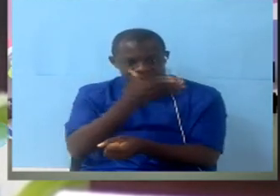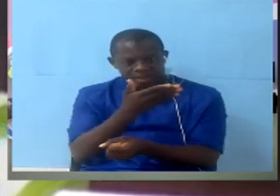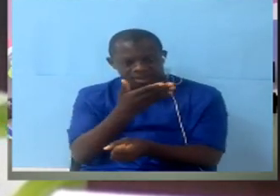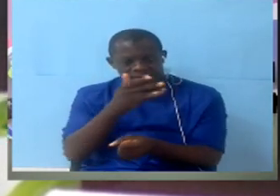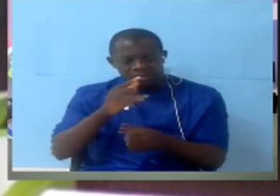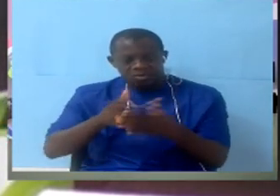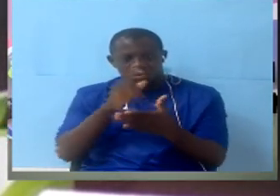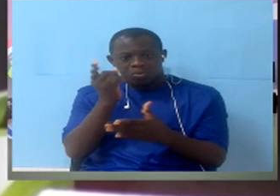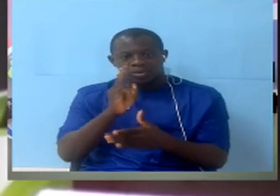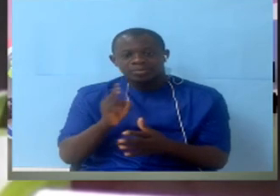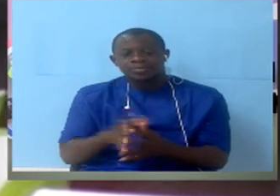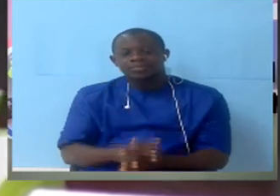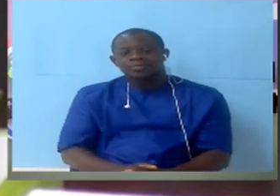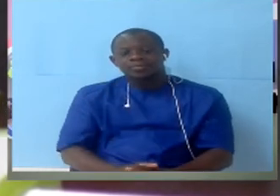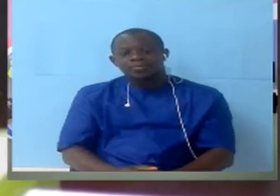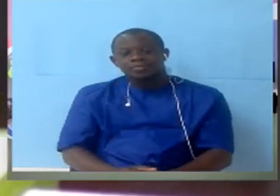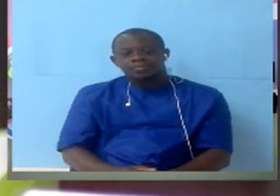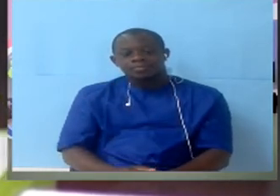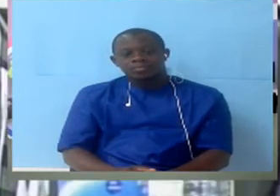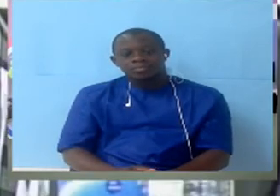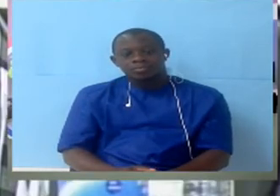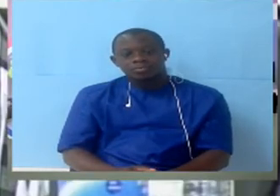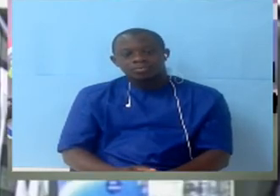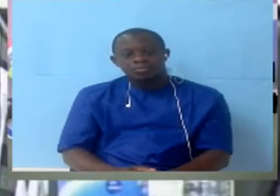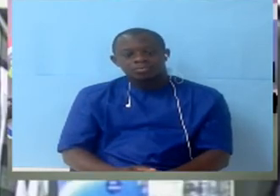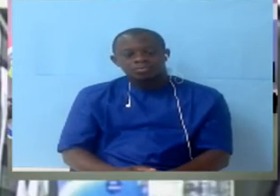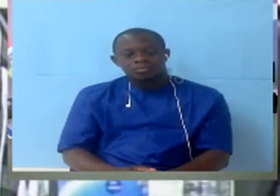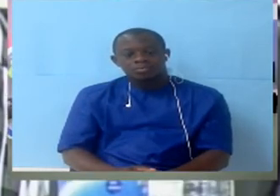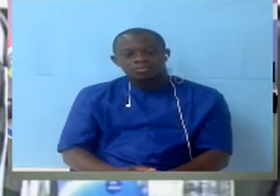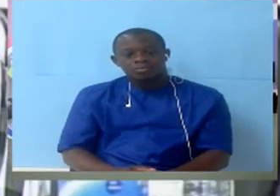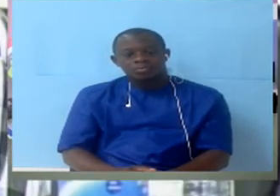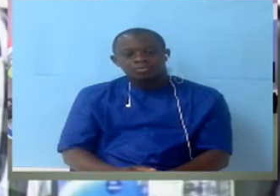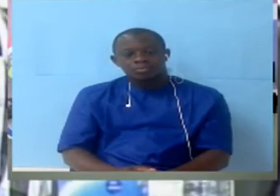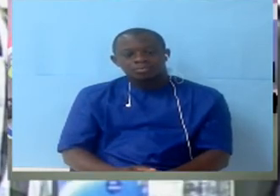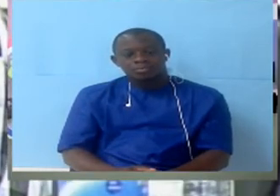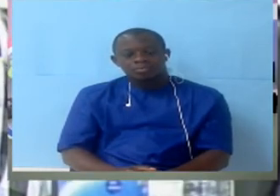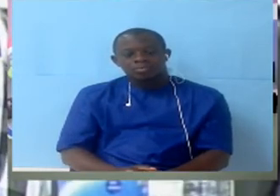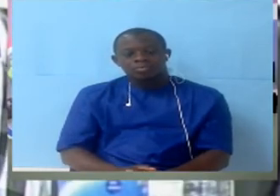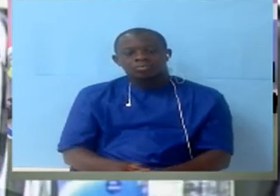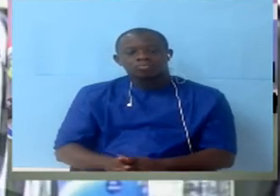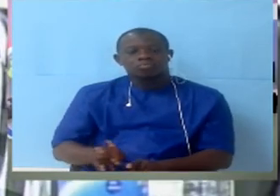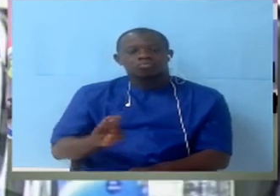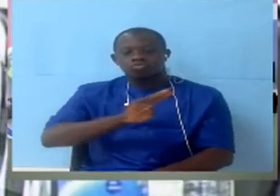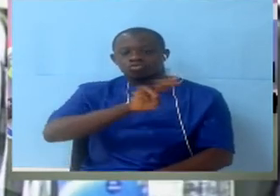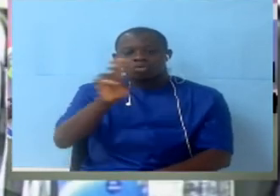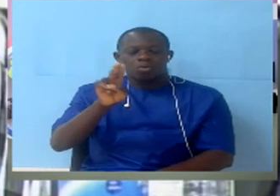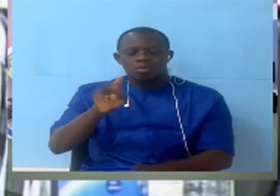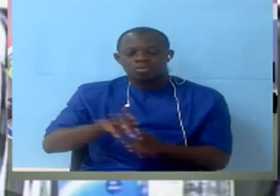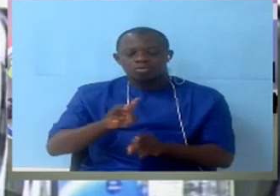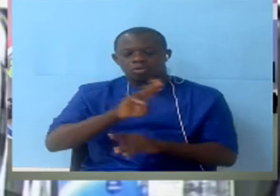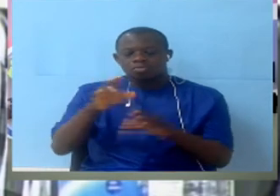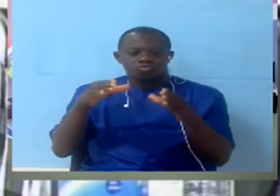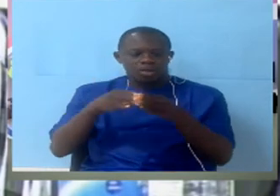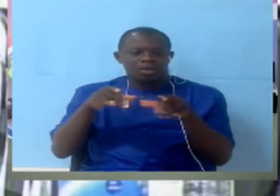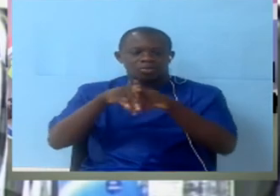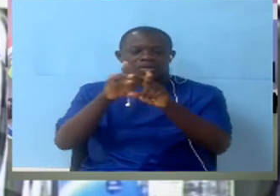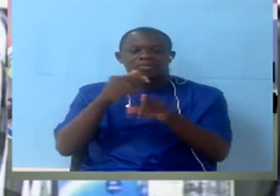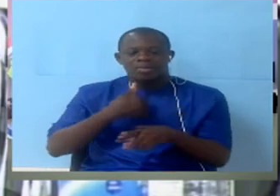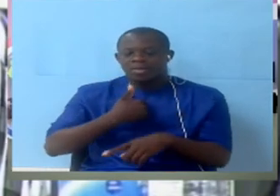filita. E tarte wote la buloko na bang. Oh, iman tarte buloko. No, they were not with me.